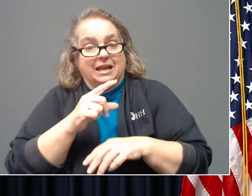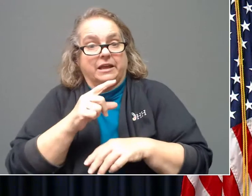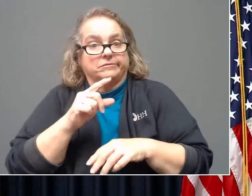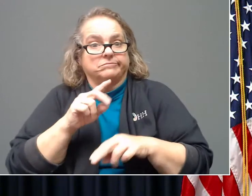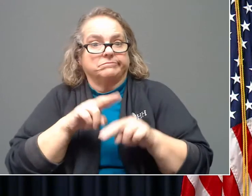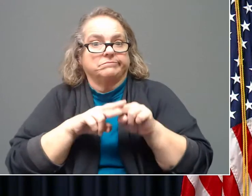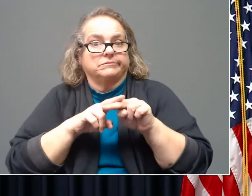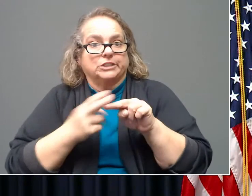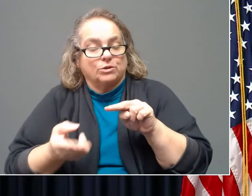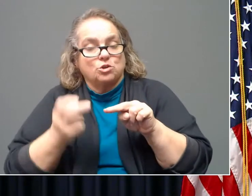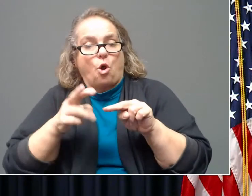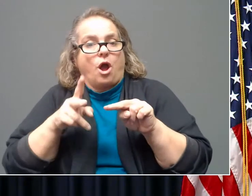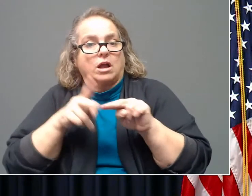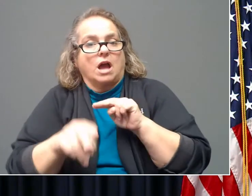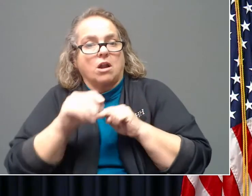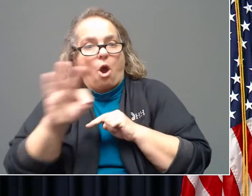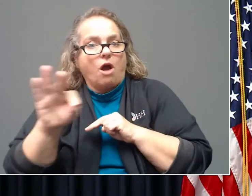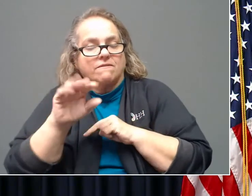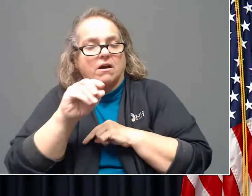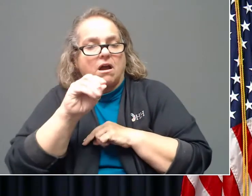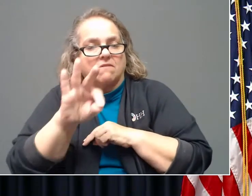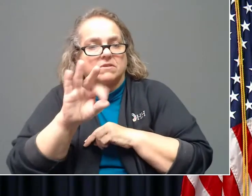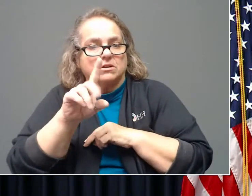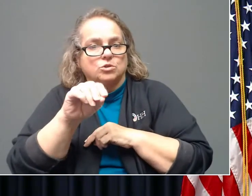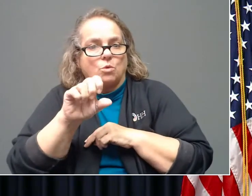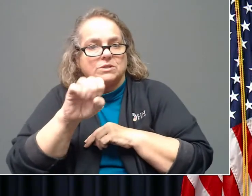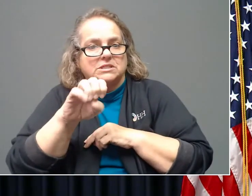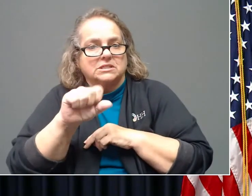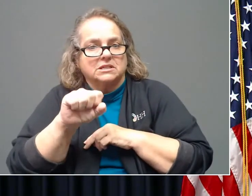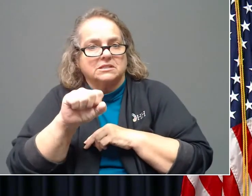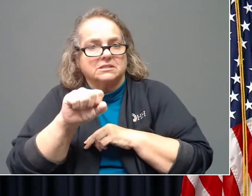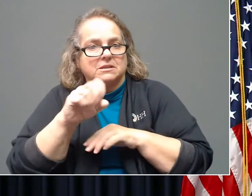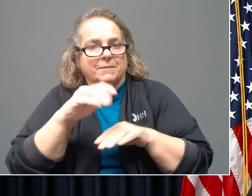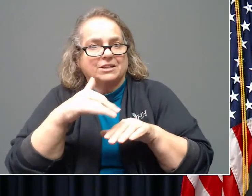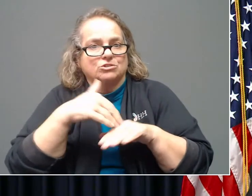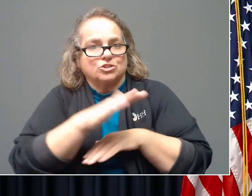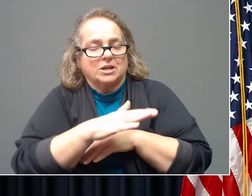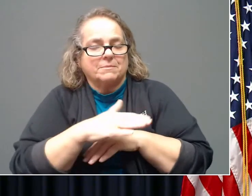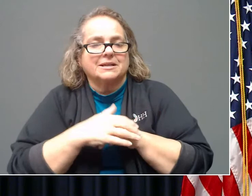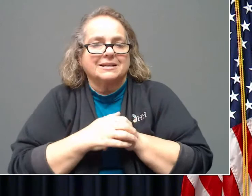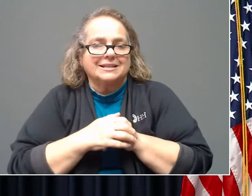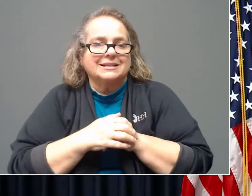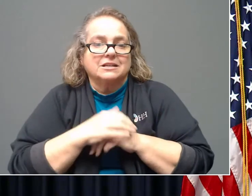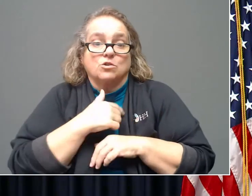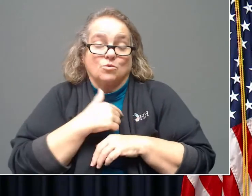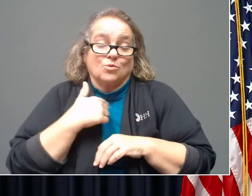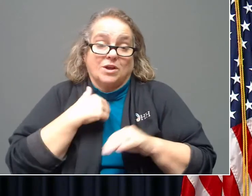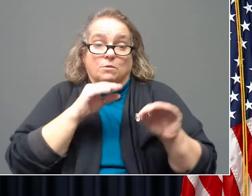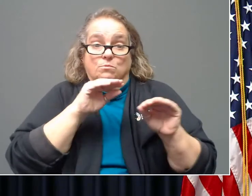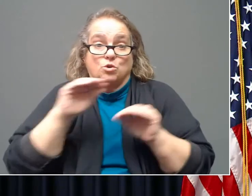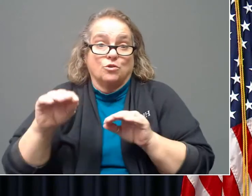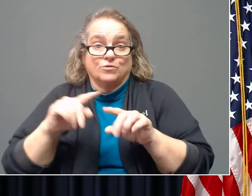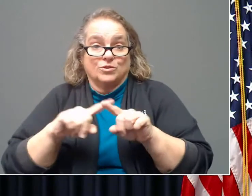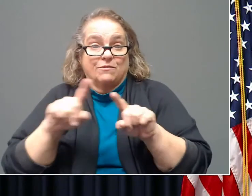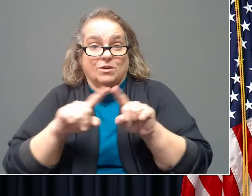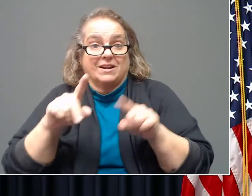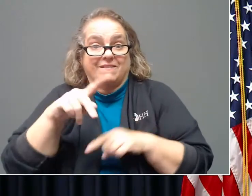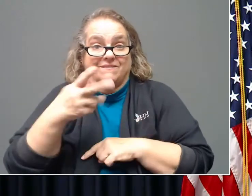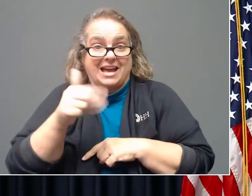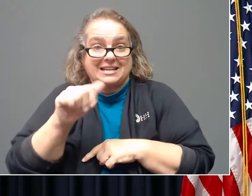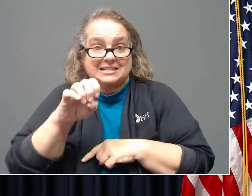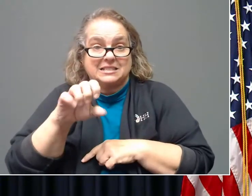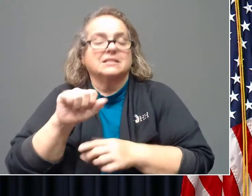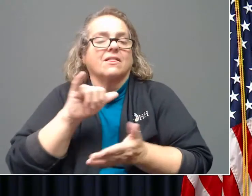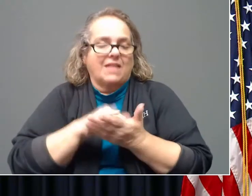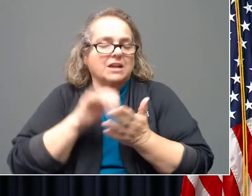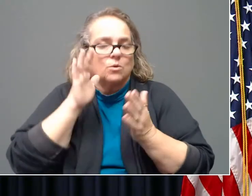cutoff of doses being shipped to them? Yeah, as we move to different phases, that's going to happen, and we need people's patience with